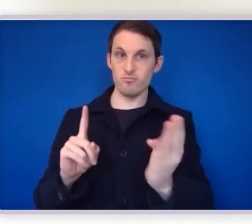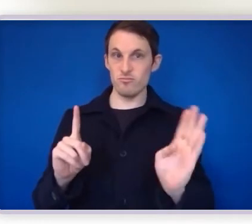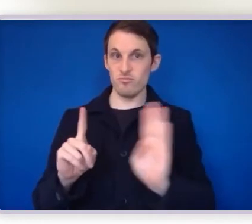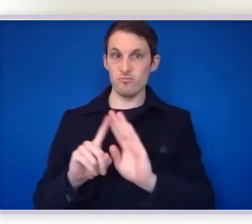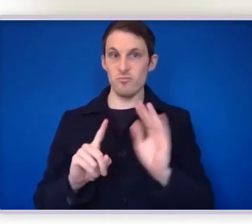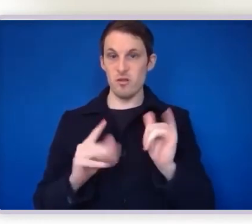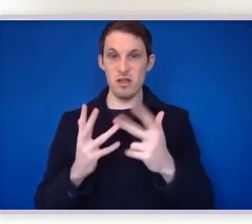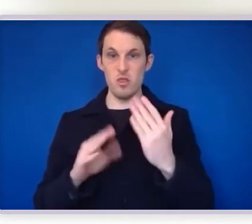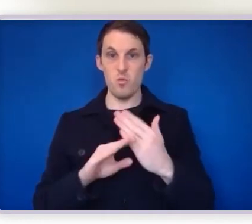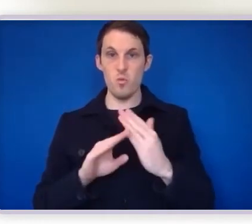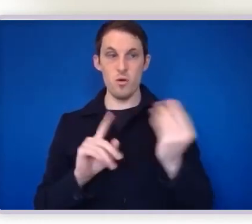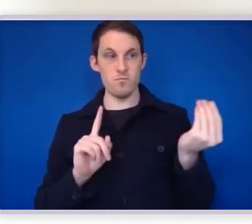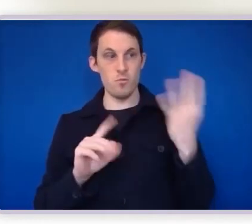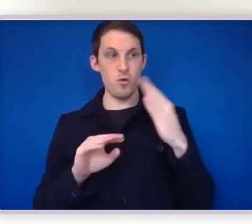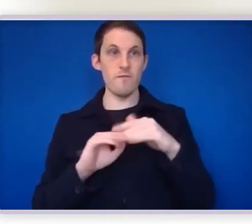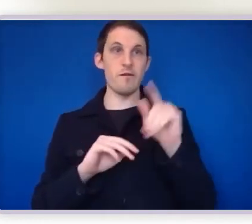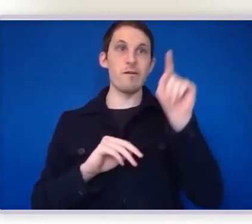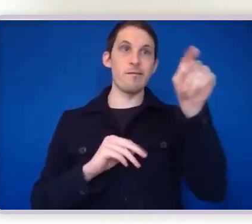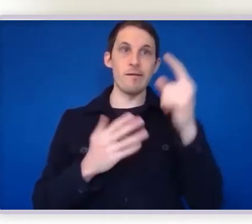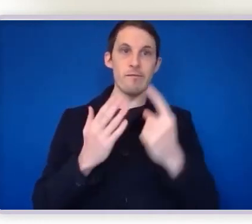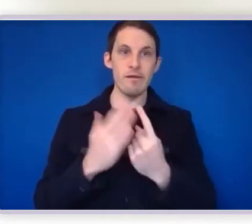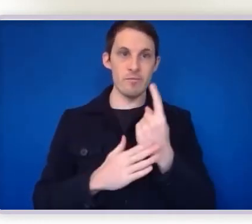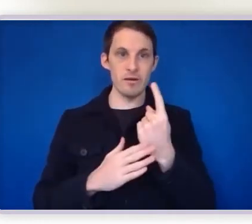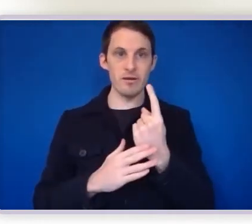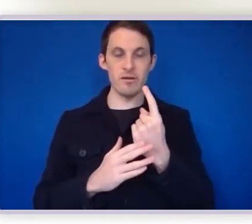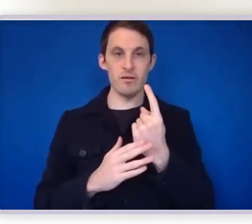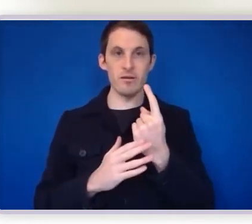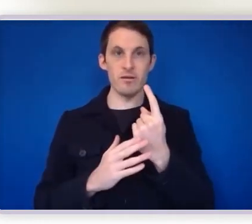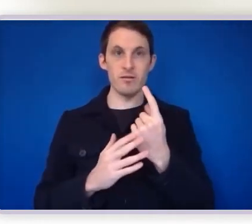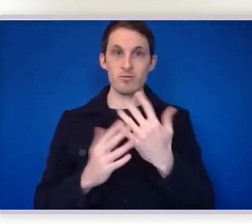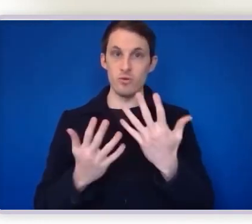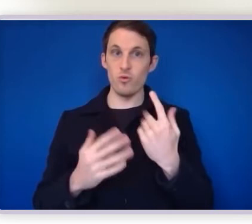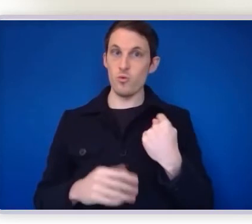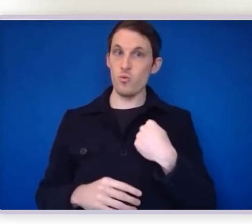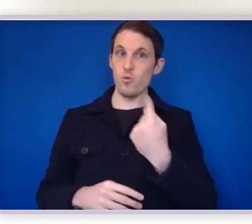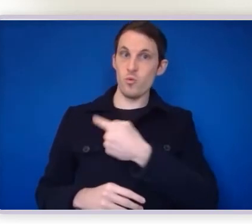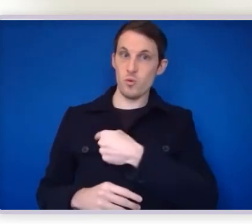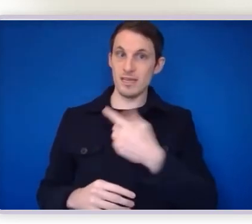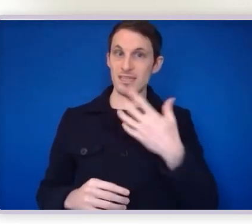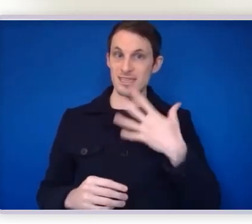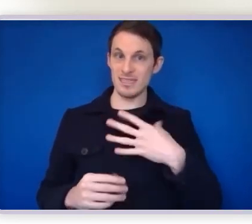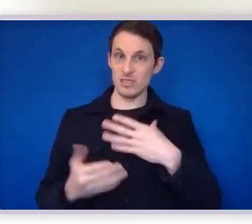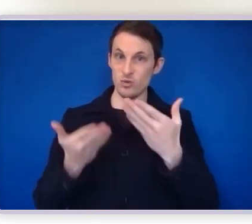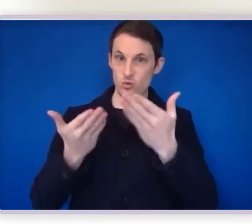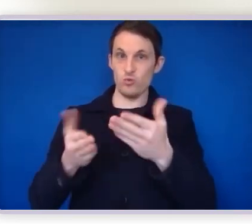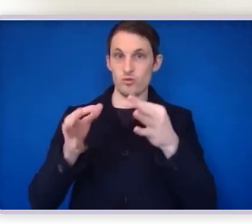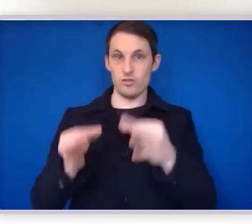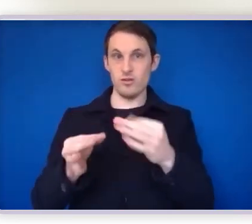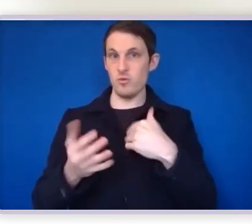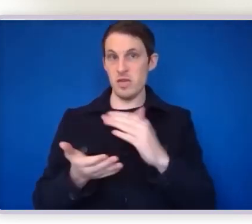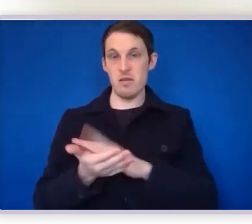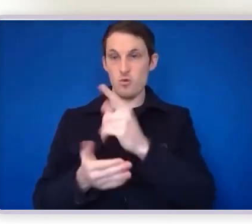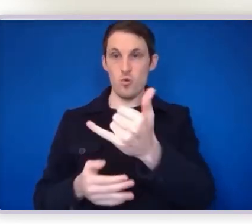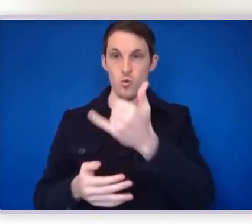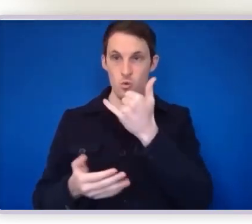you in conversation. Now, we need you to decide, and we're happy for you to call us to discuss this. We